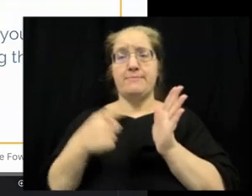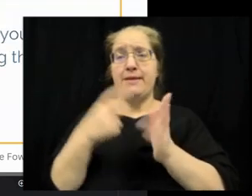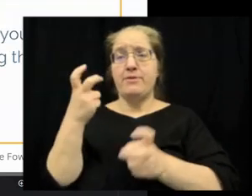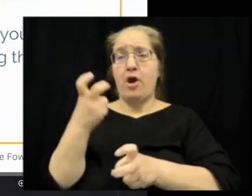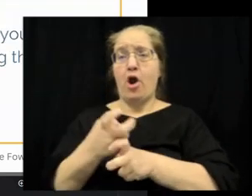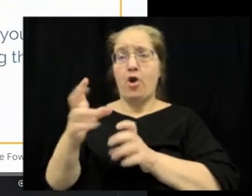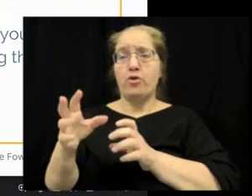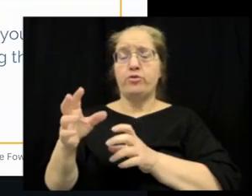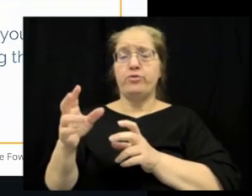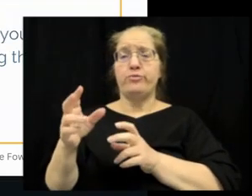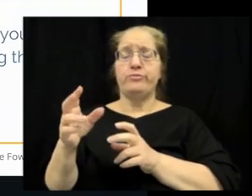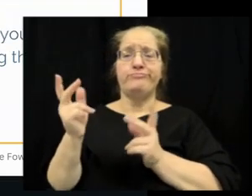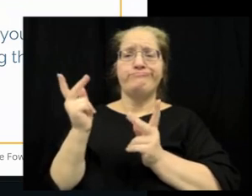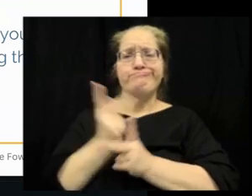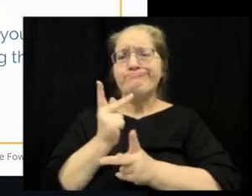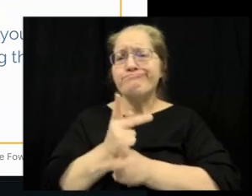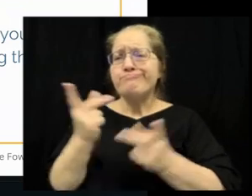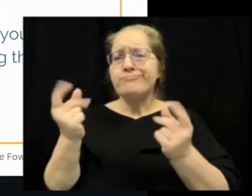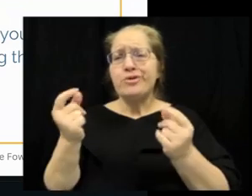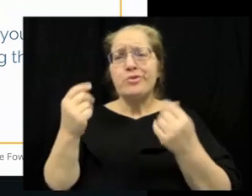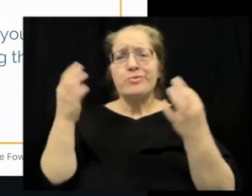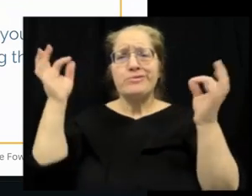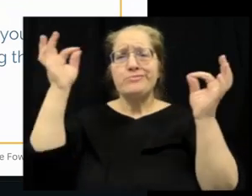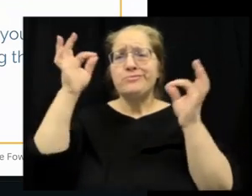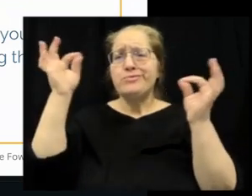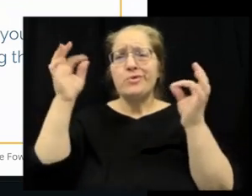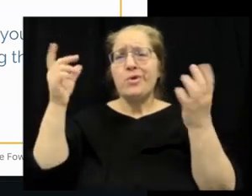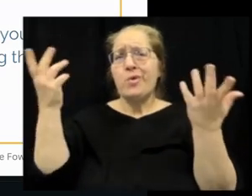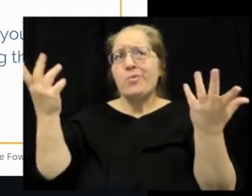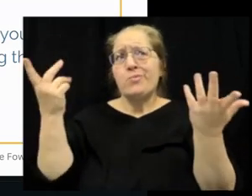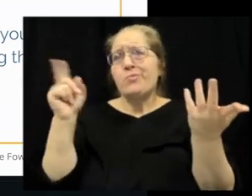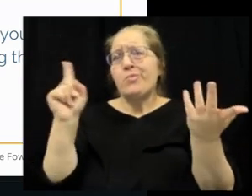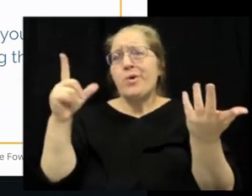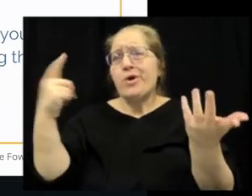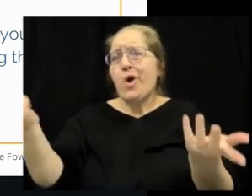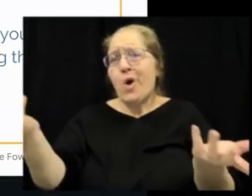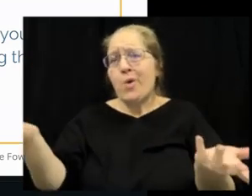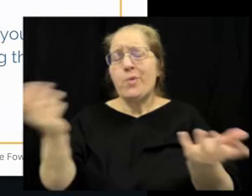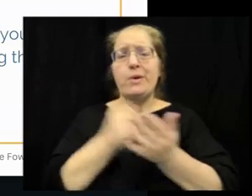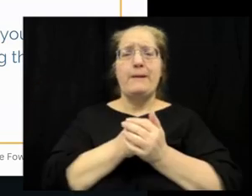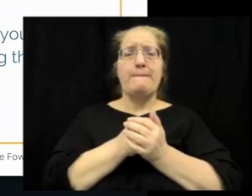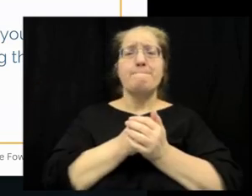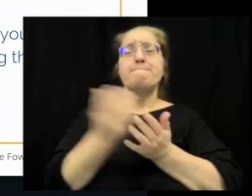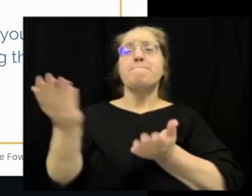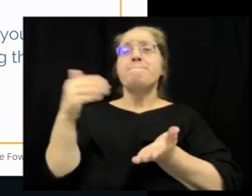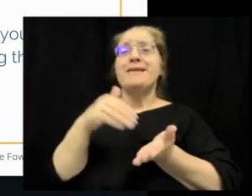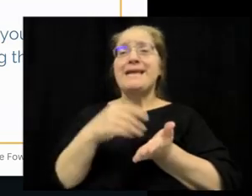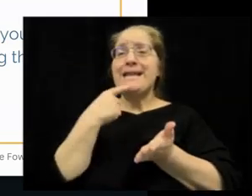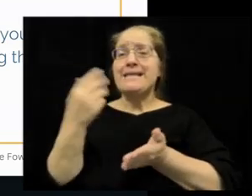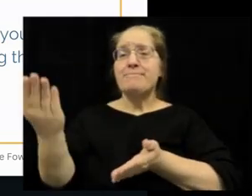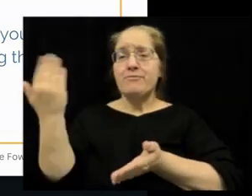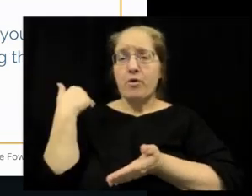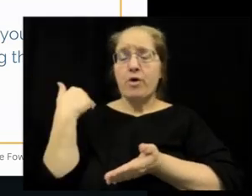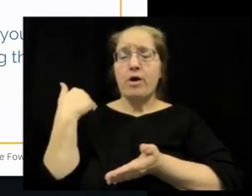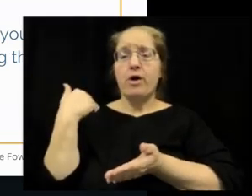to find our way when we just don't know where we're trying to go. And again, as I mentioned earlier,